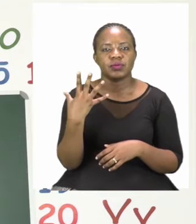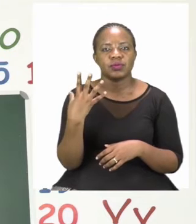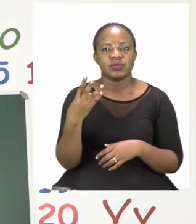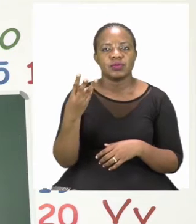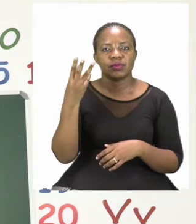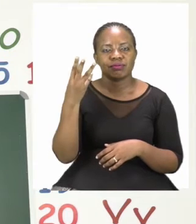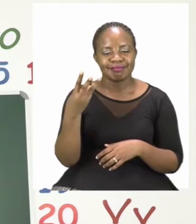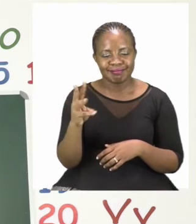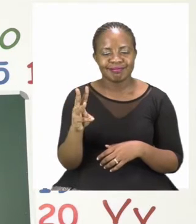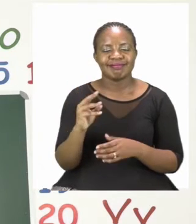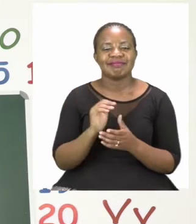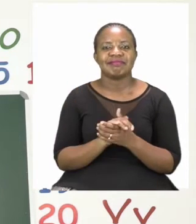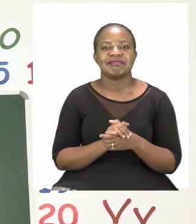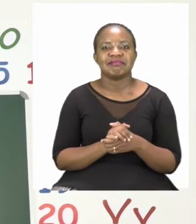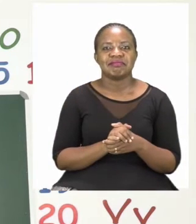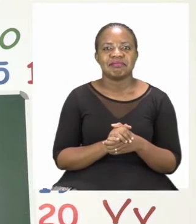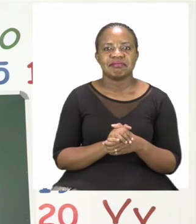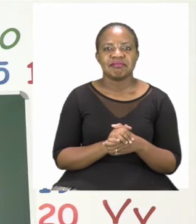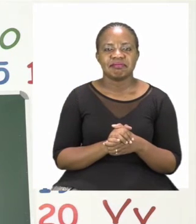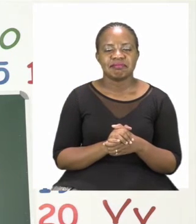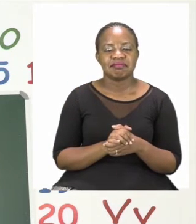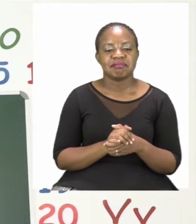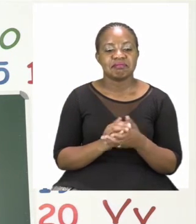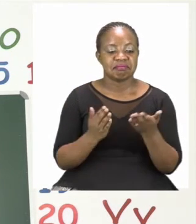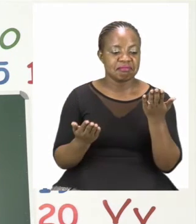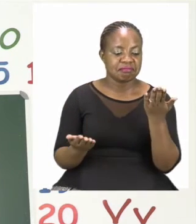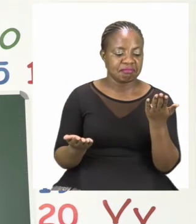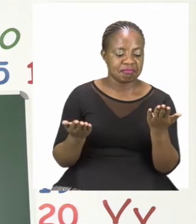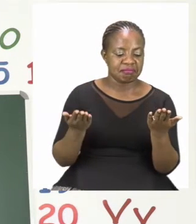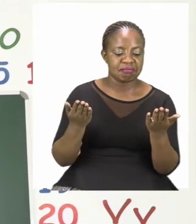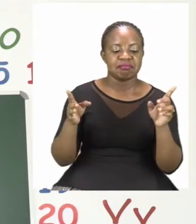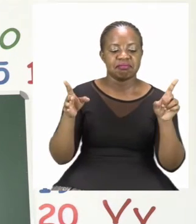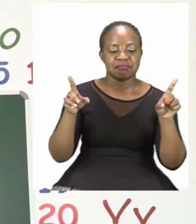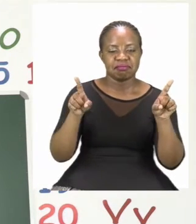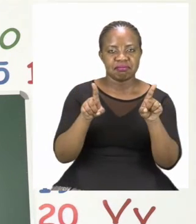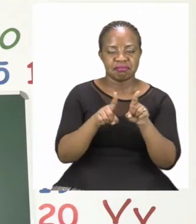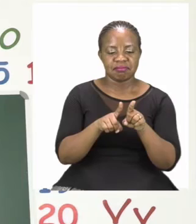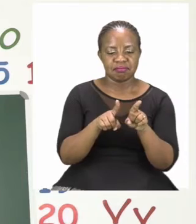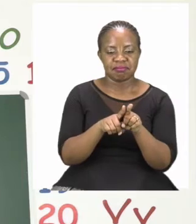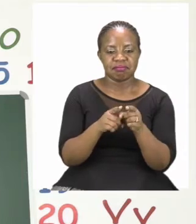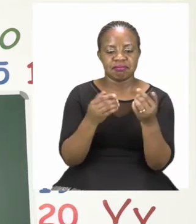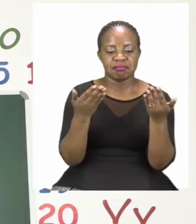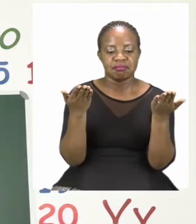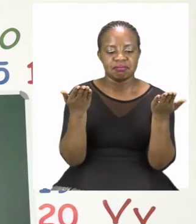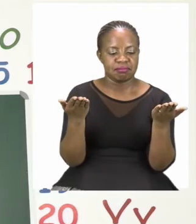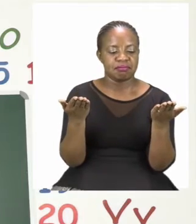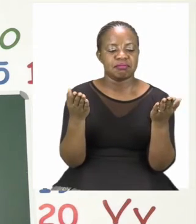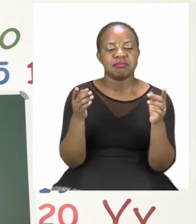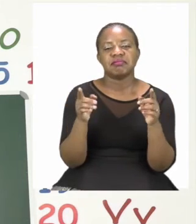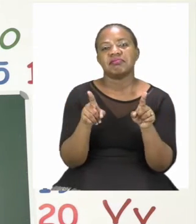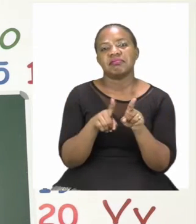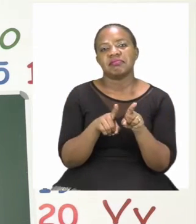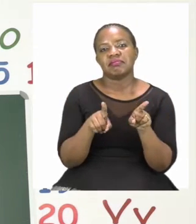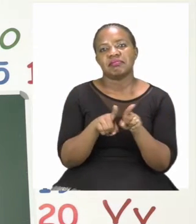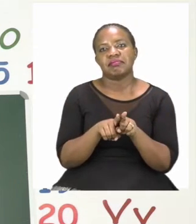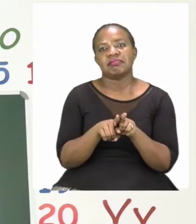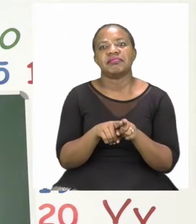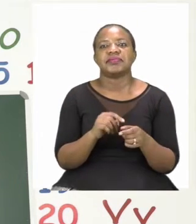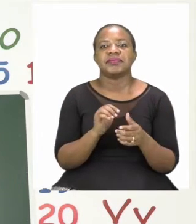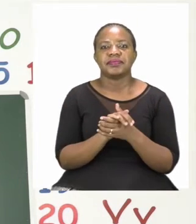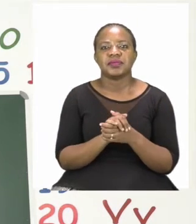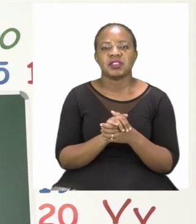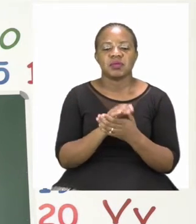5, 6. There are also 6 on this side. So half